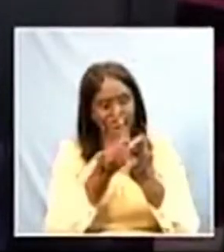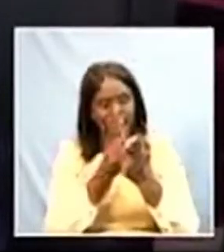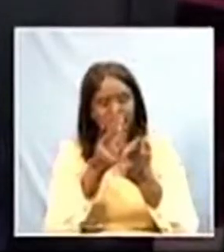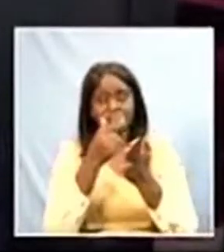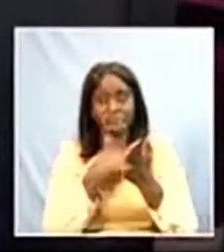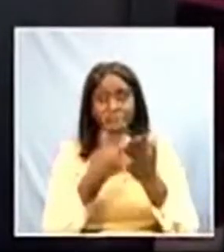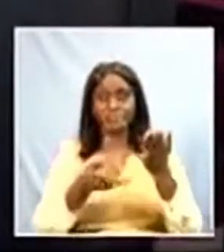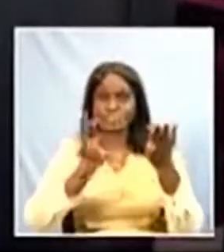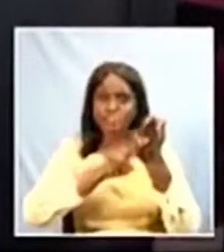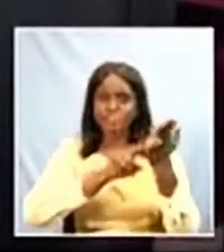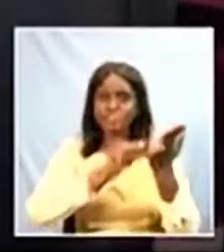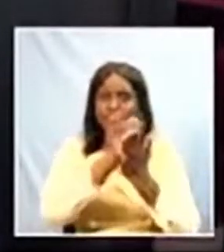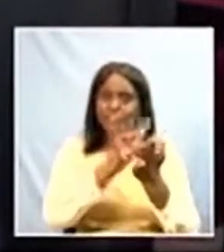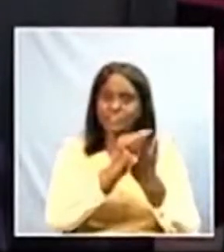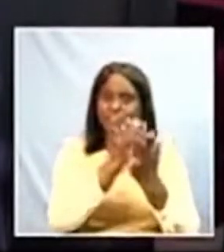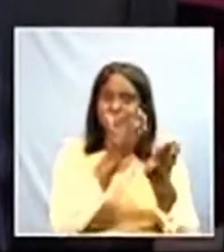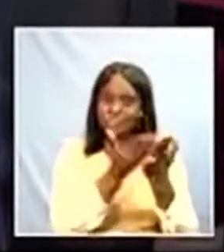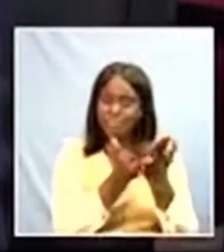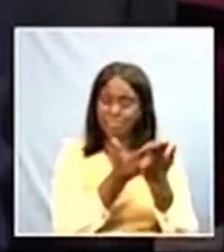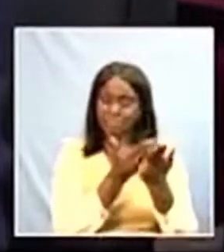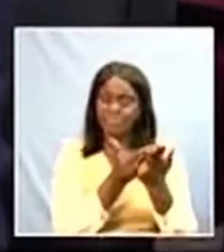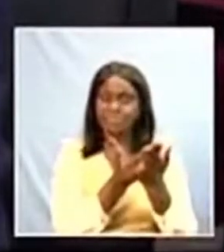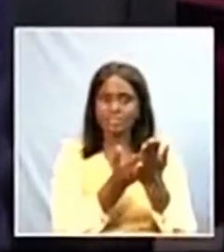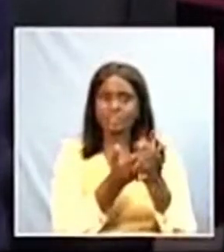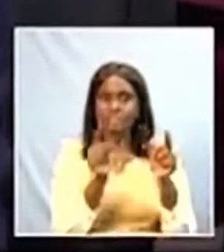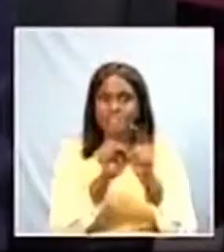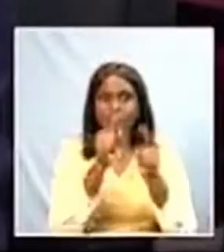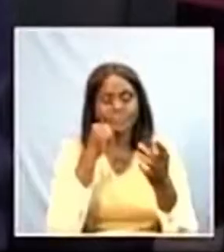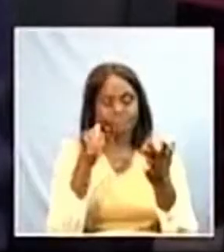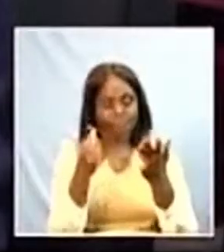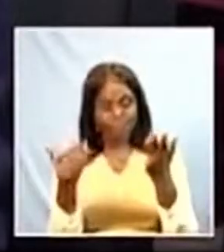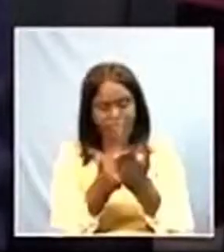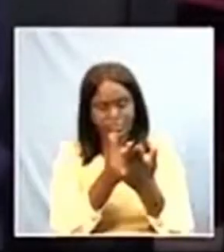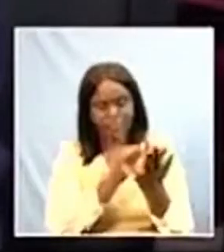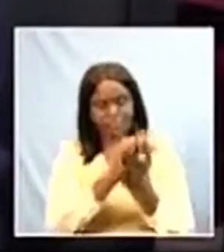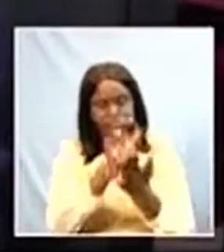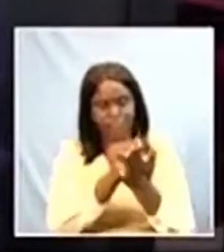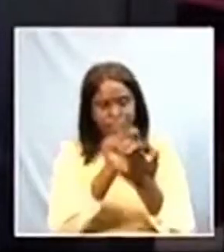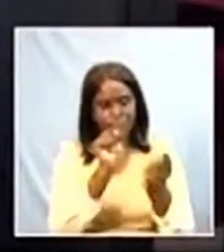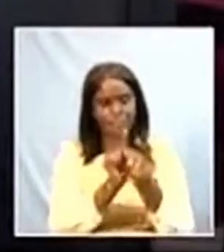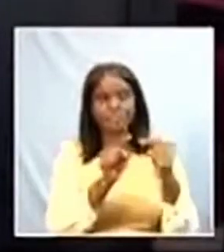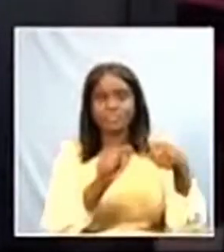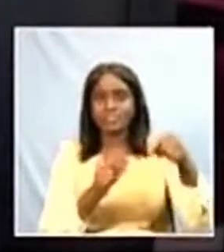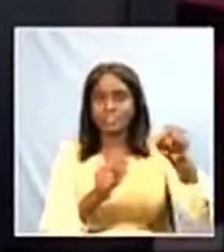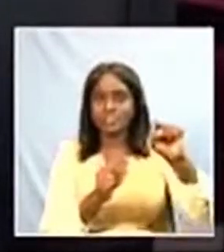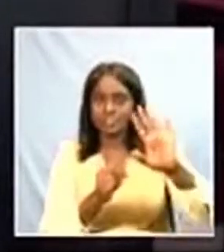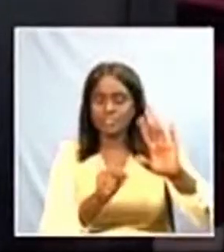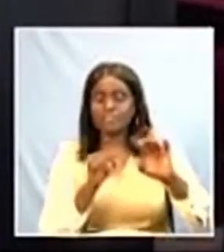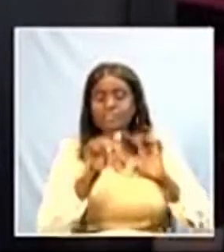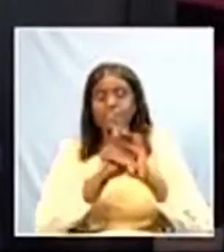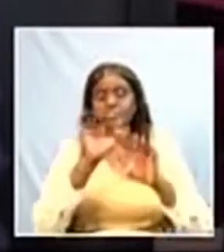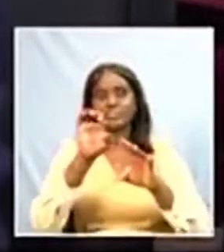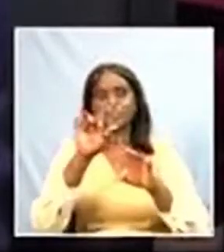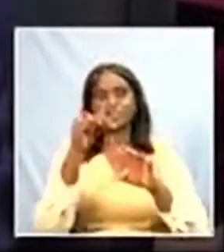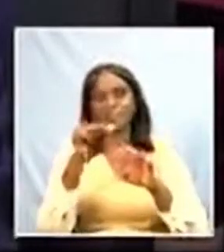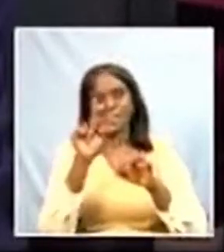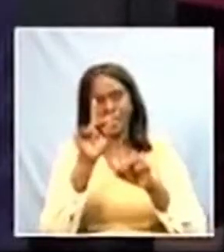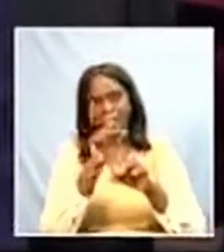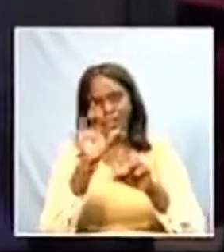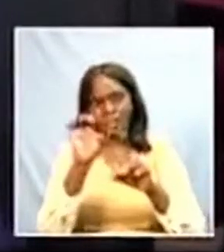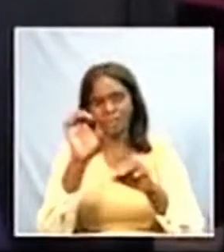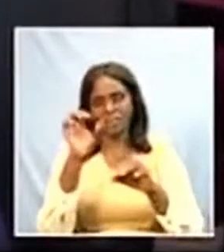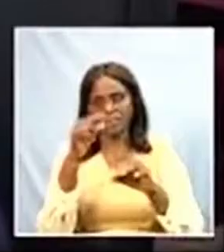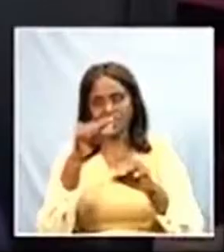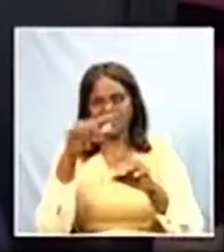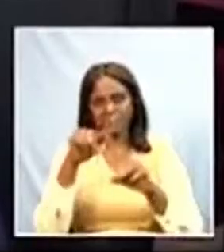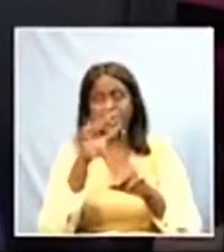have re-advertised. And the latest advertised, actually it is running on EGP. I've looked